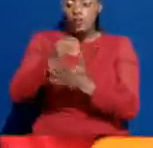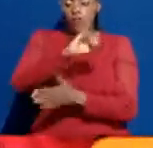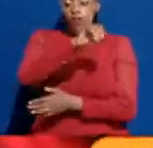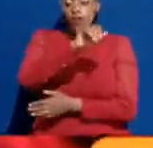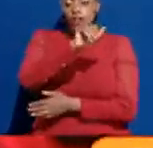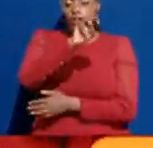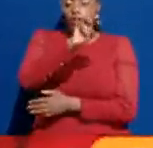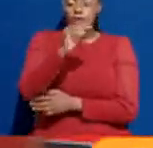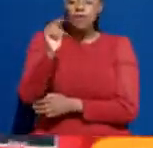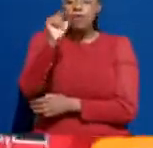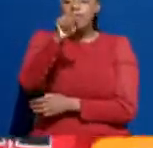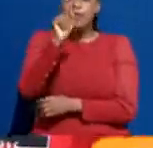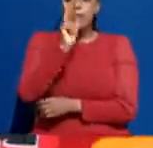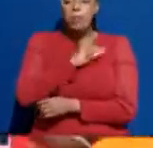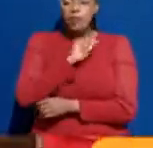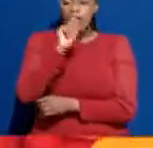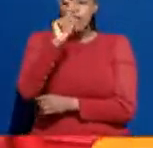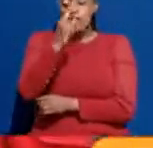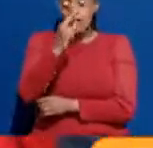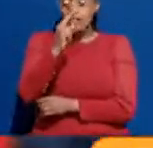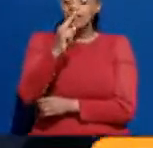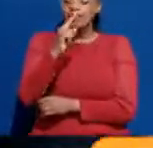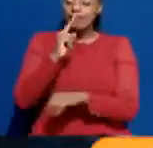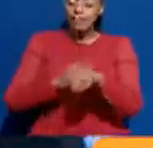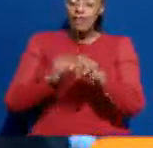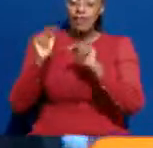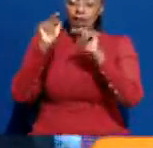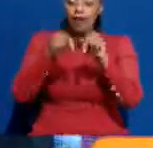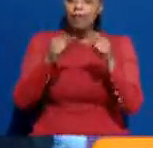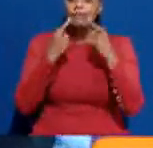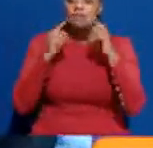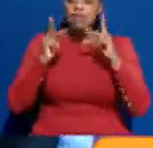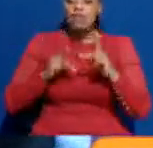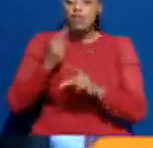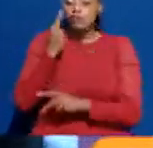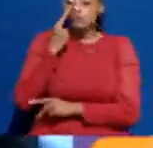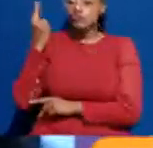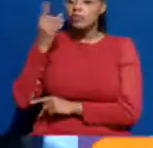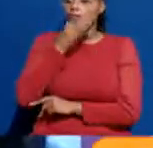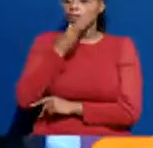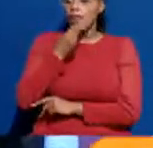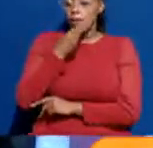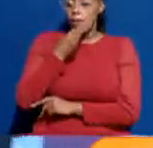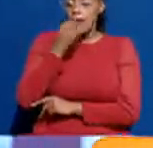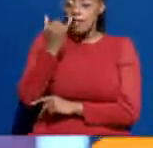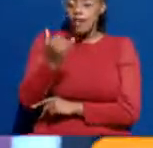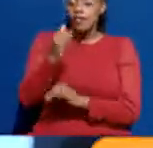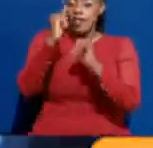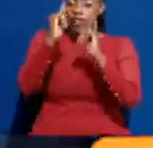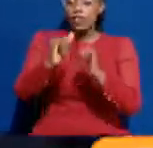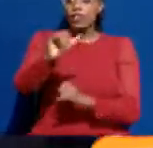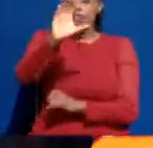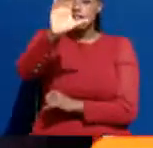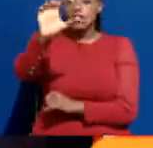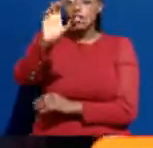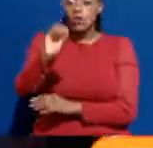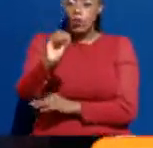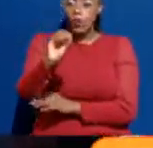us at this ceremony as his first public appearance. This gentleman here is now the new CEO of